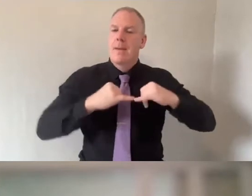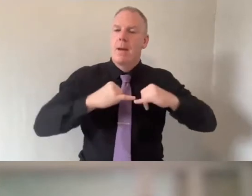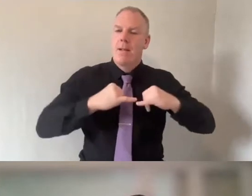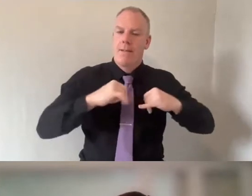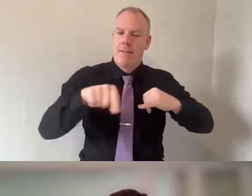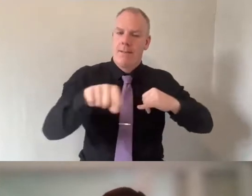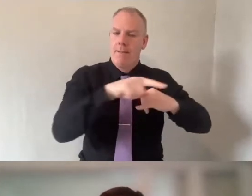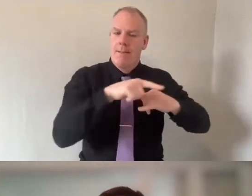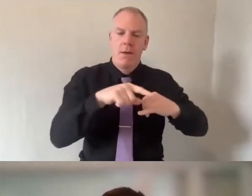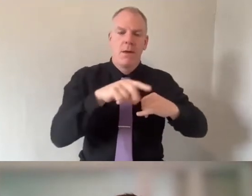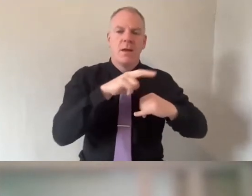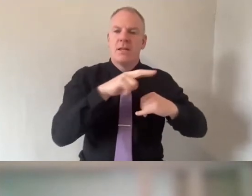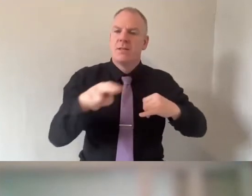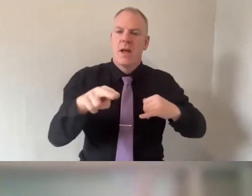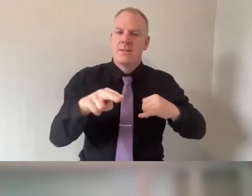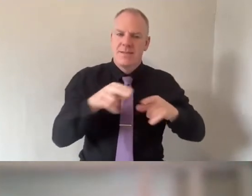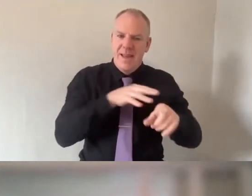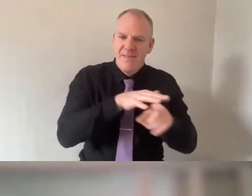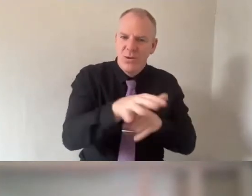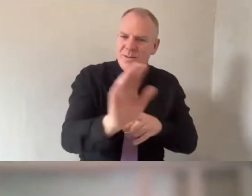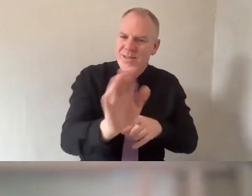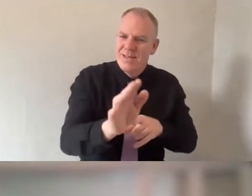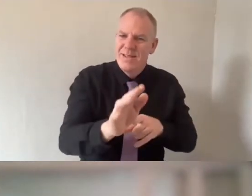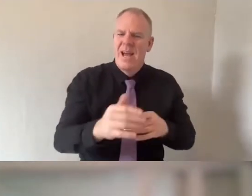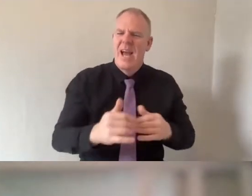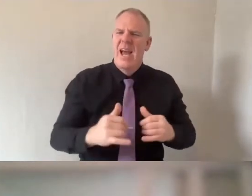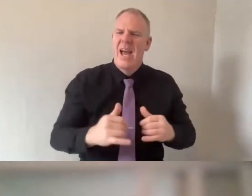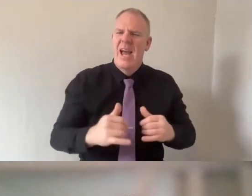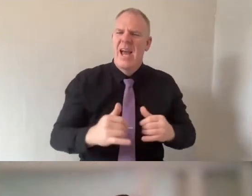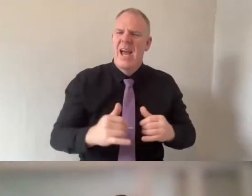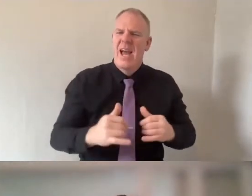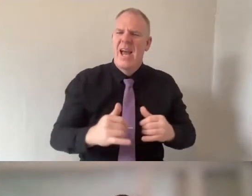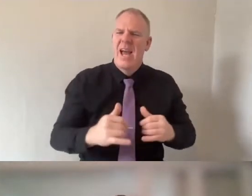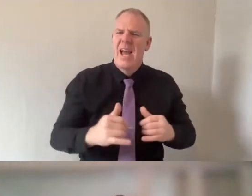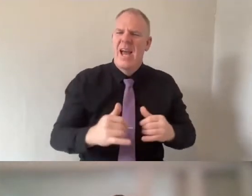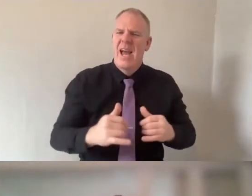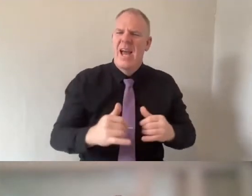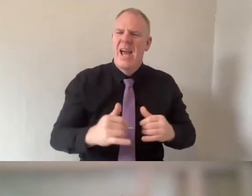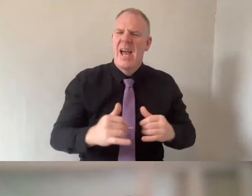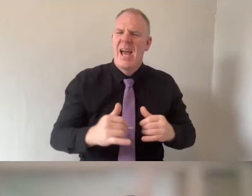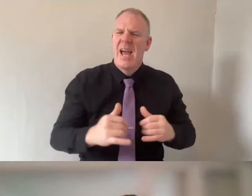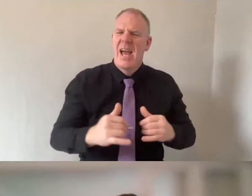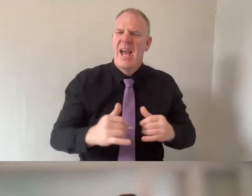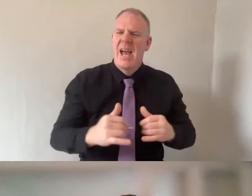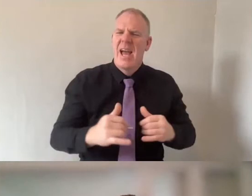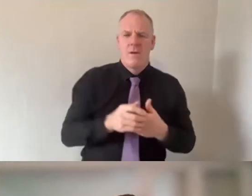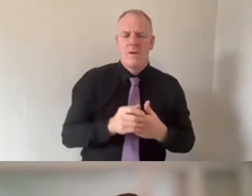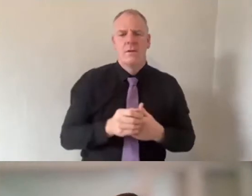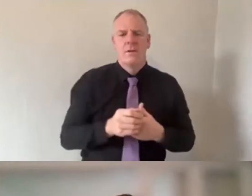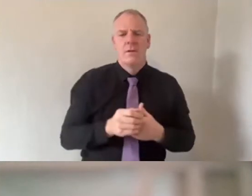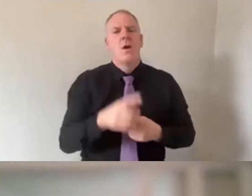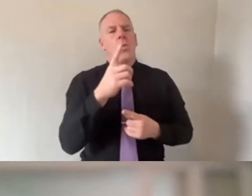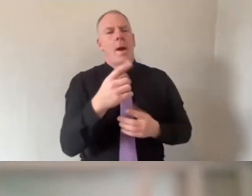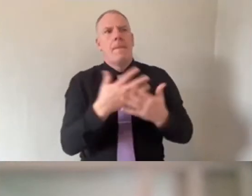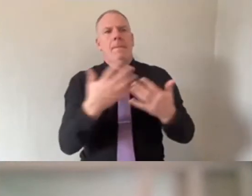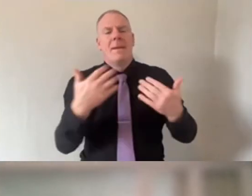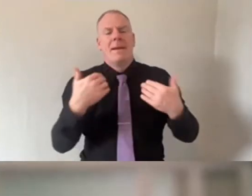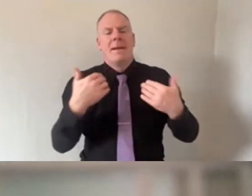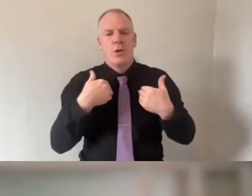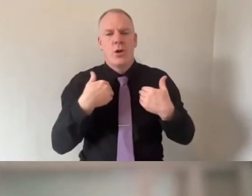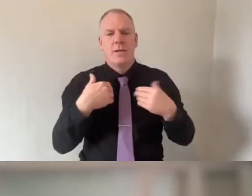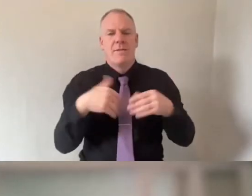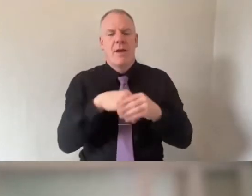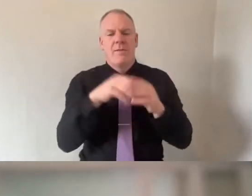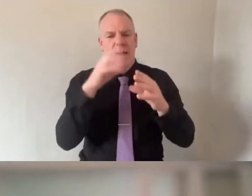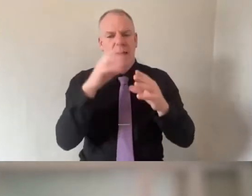and not drivers. So what do I mean by that? One of my big concerns as someone who's worked in education for many years and still does, is